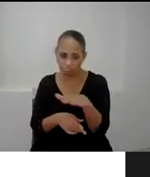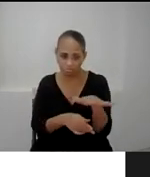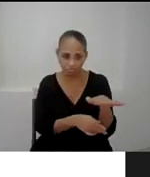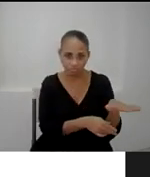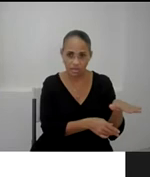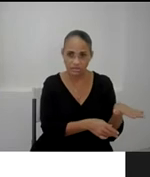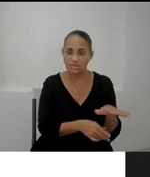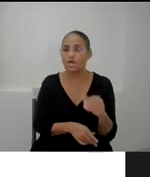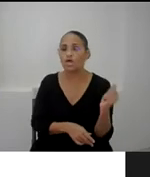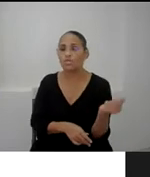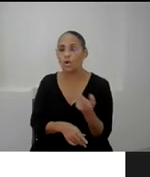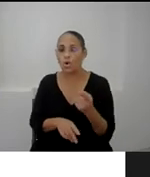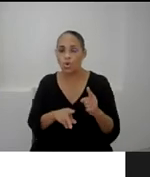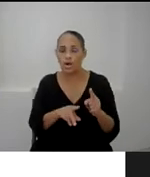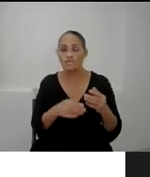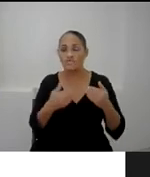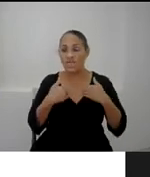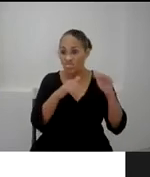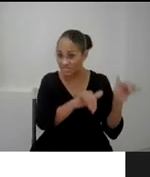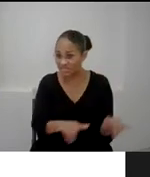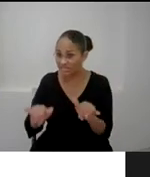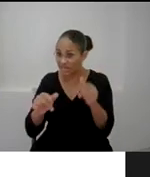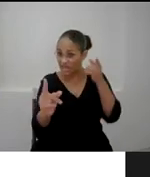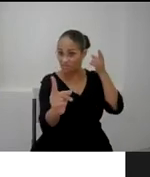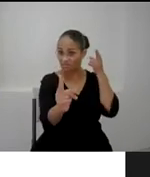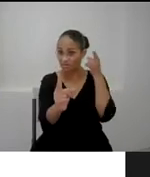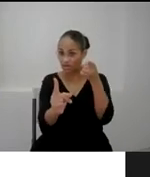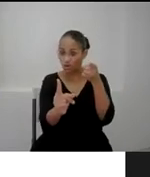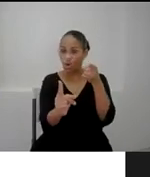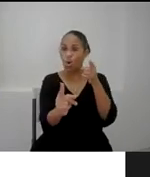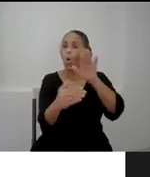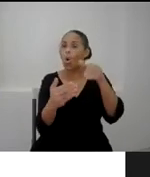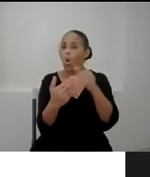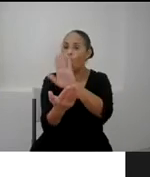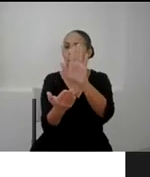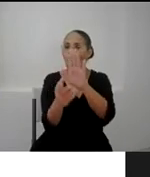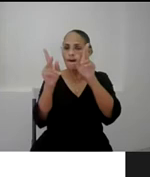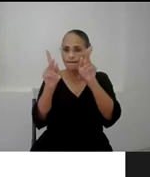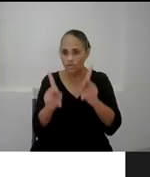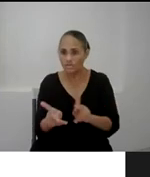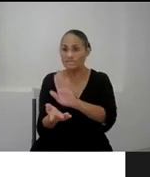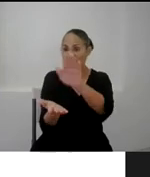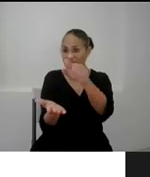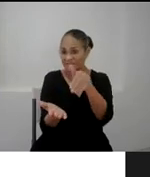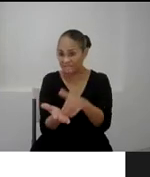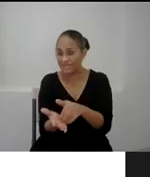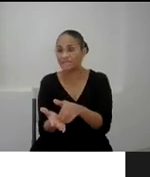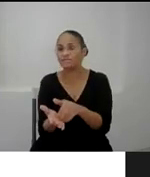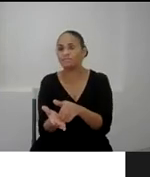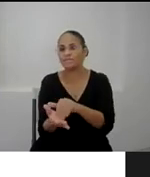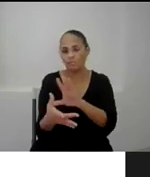They all have the same objectives though. They are all person-centered with the person at the heart of what's going